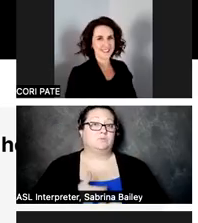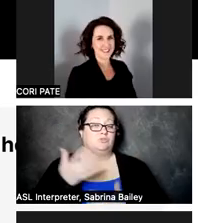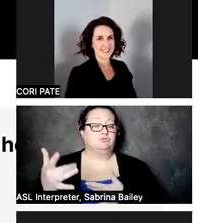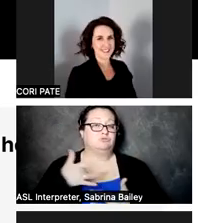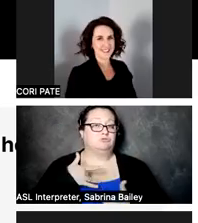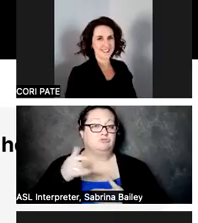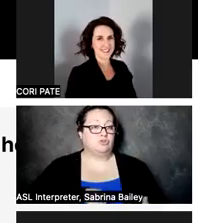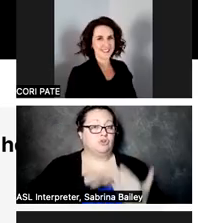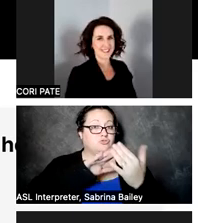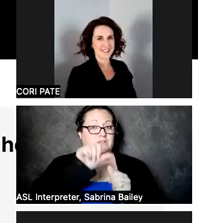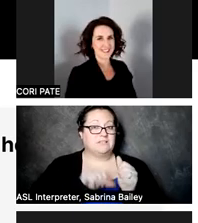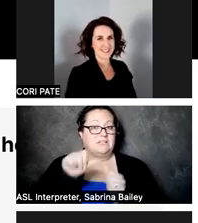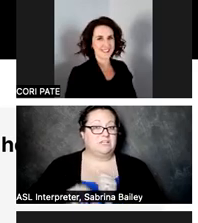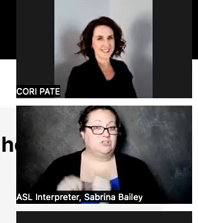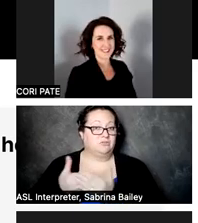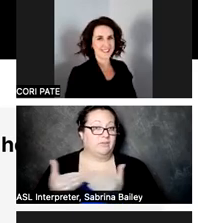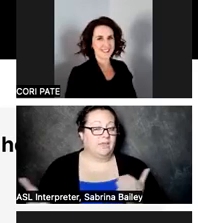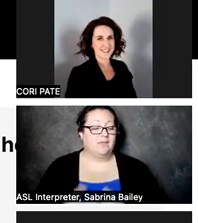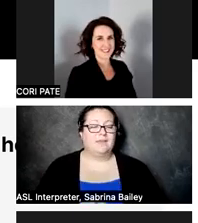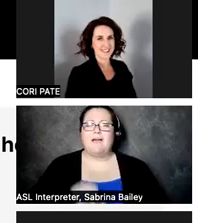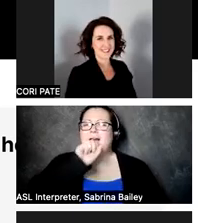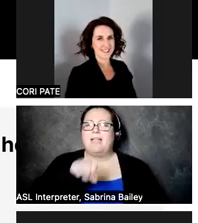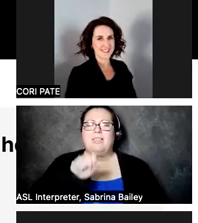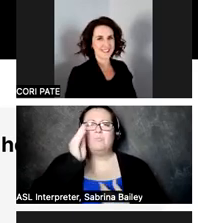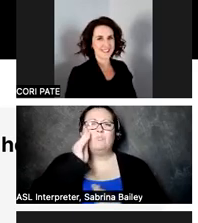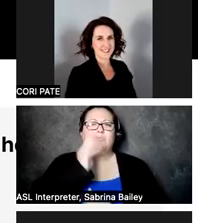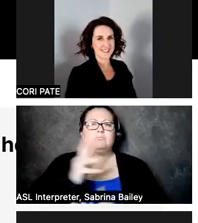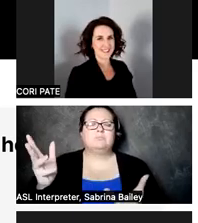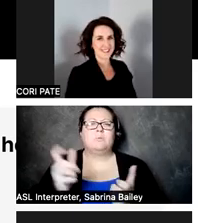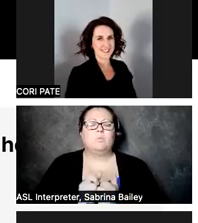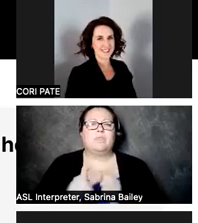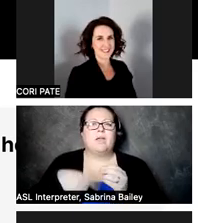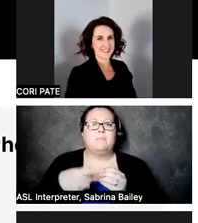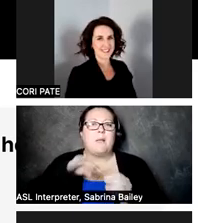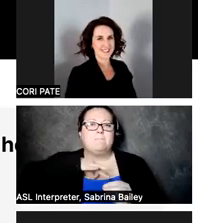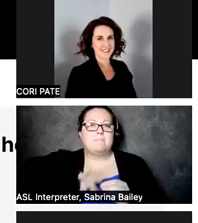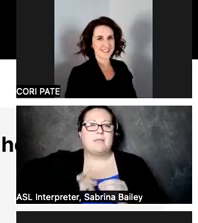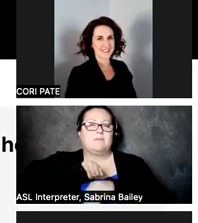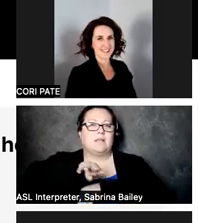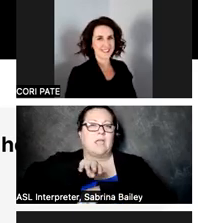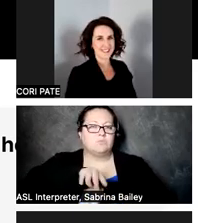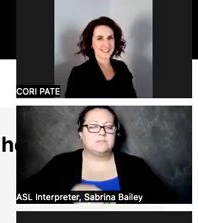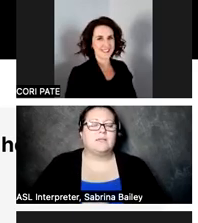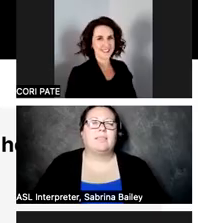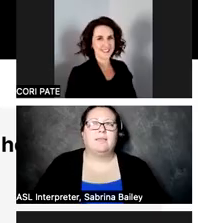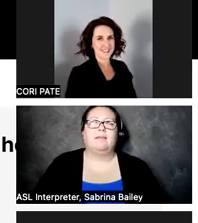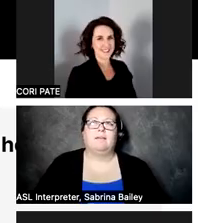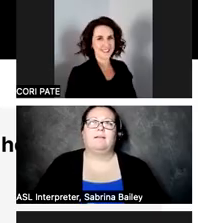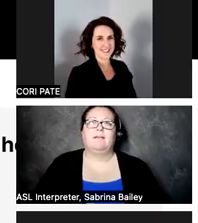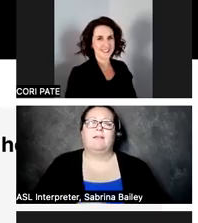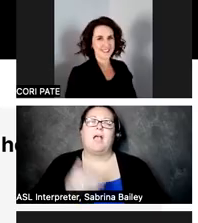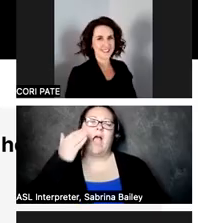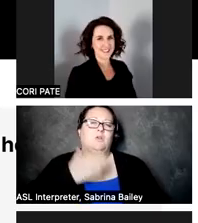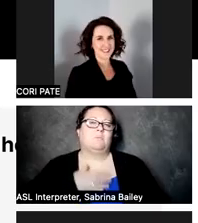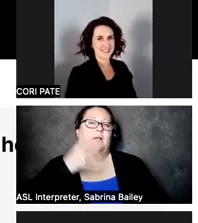thing. I love that. Providing parents with information about benefits counseling. I know from my